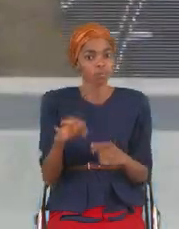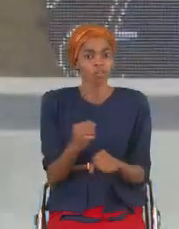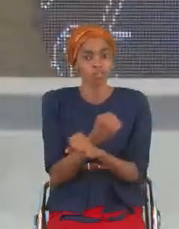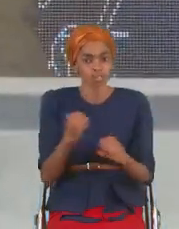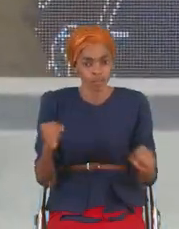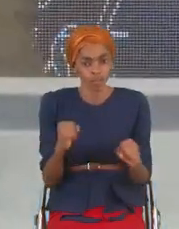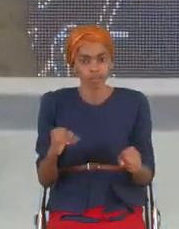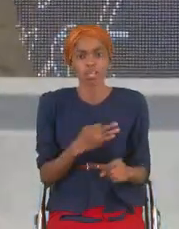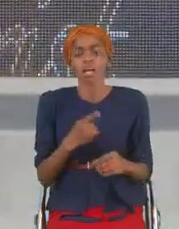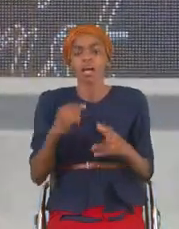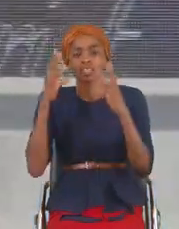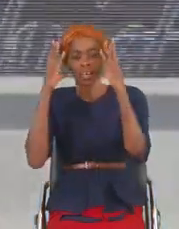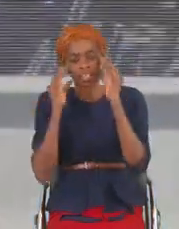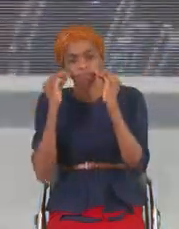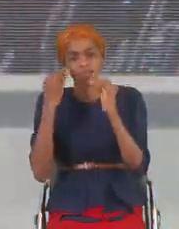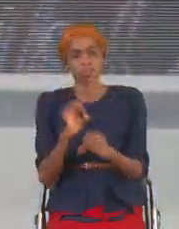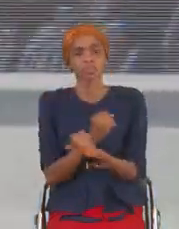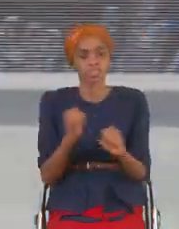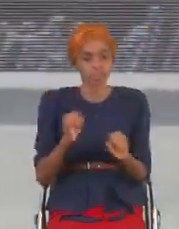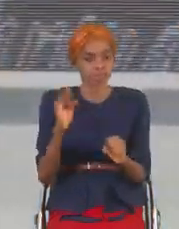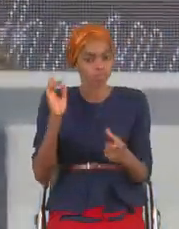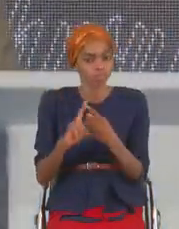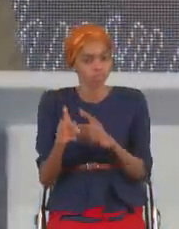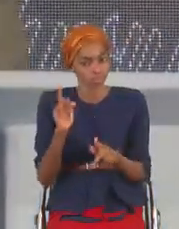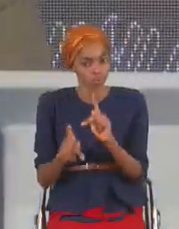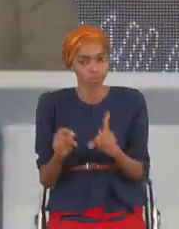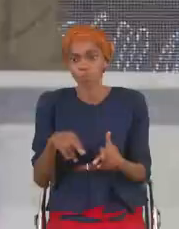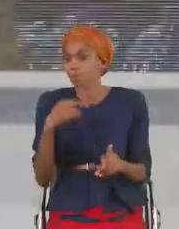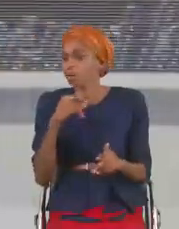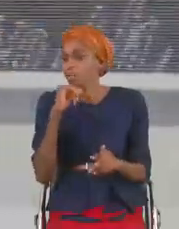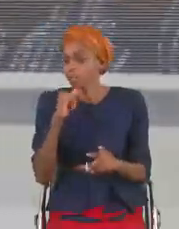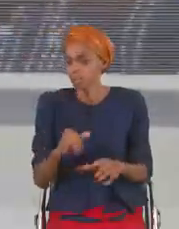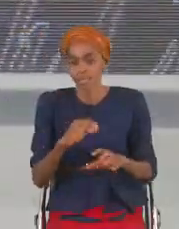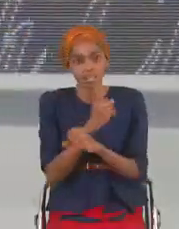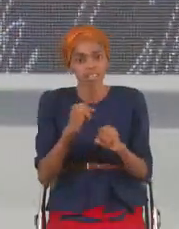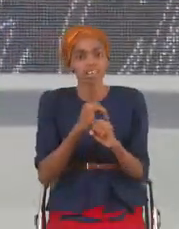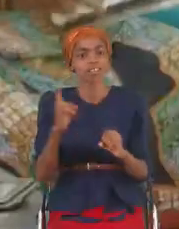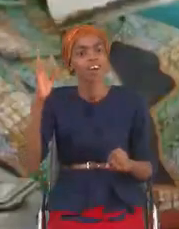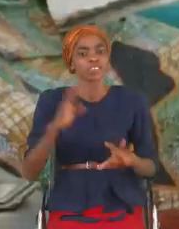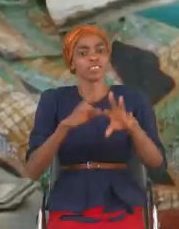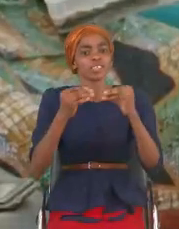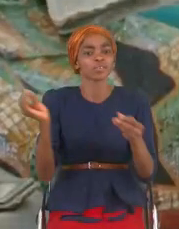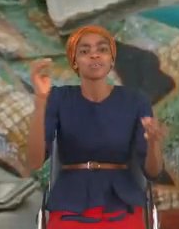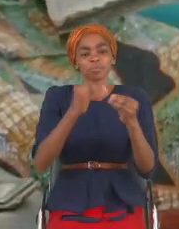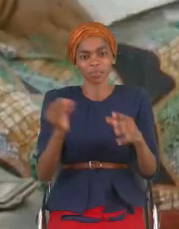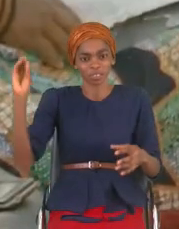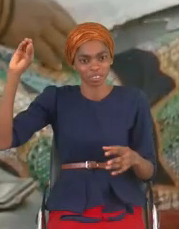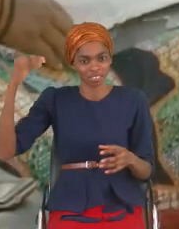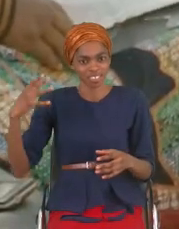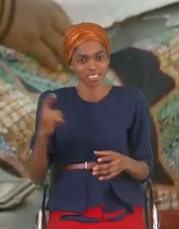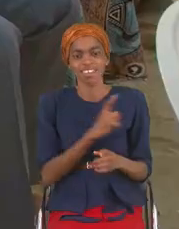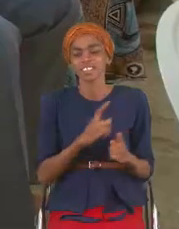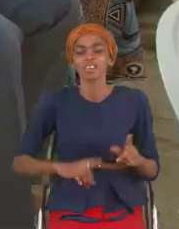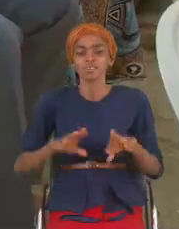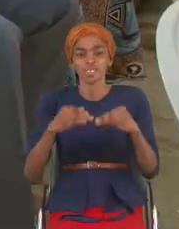the experience of salvation to the people who are not saved. God give you more grace. I said the Lord give